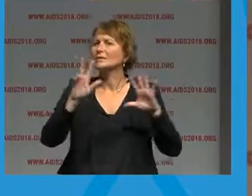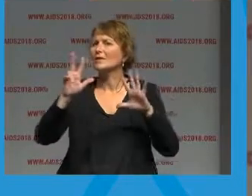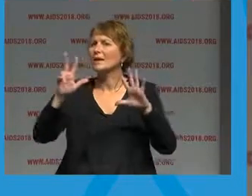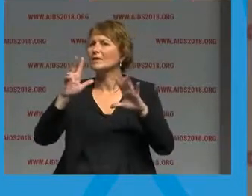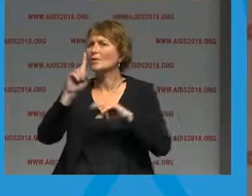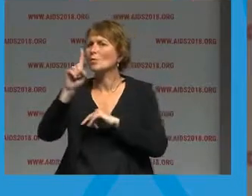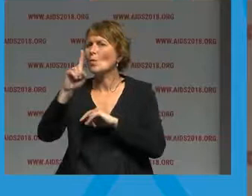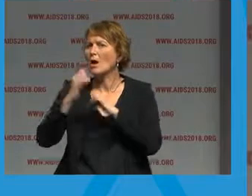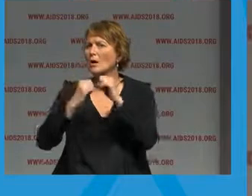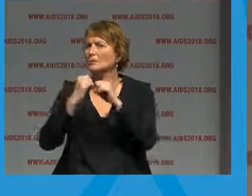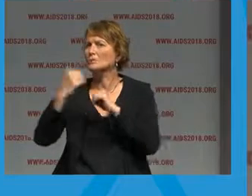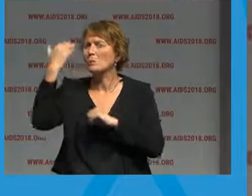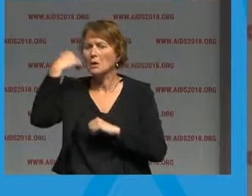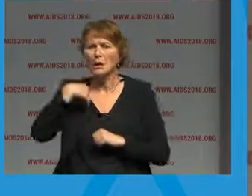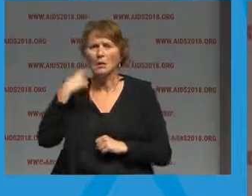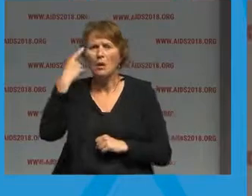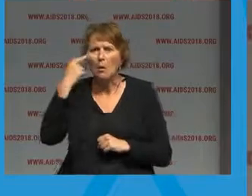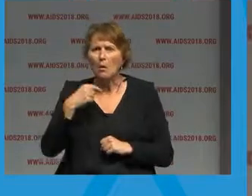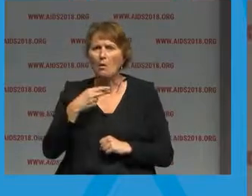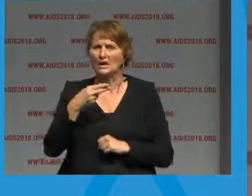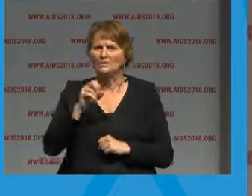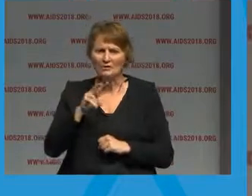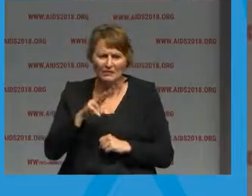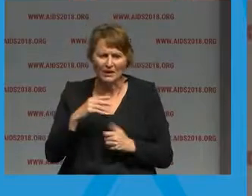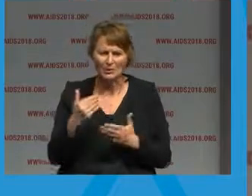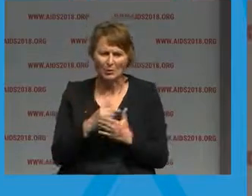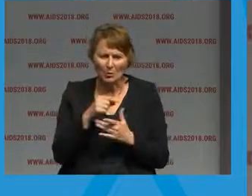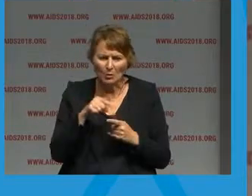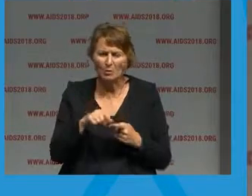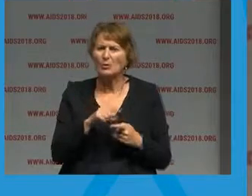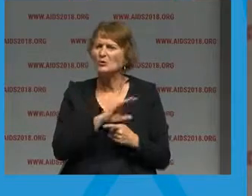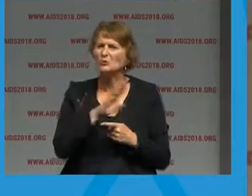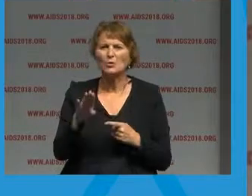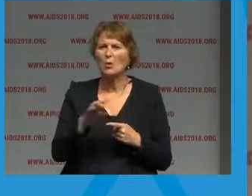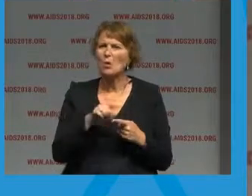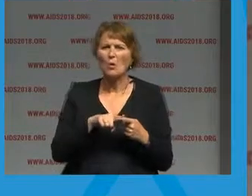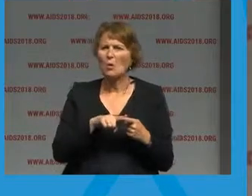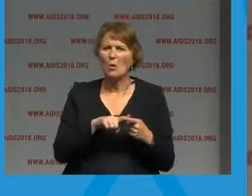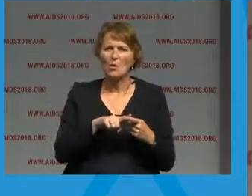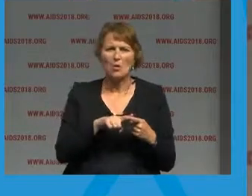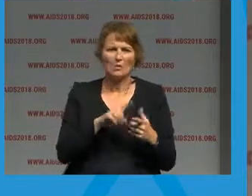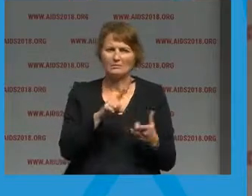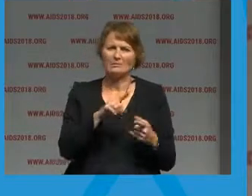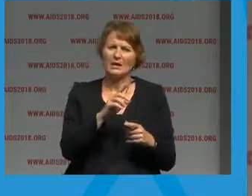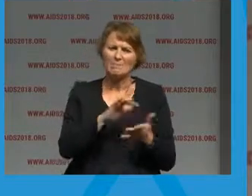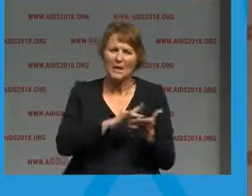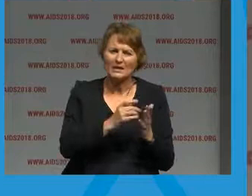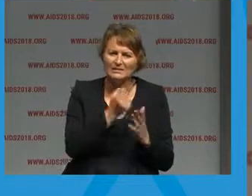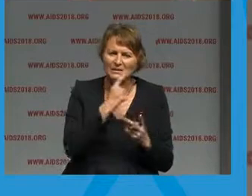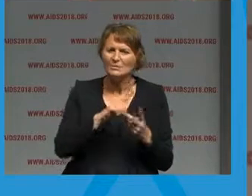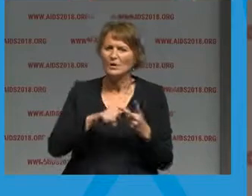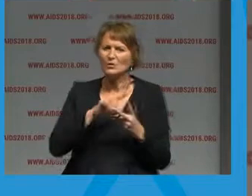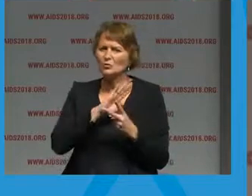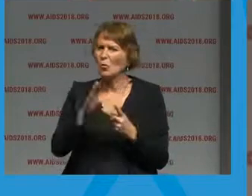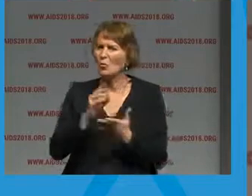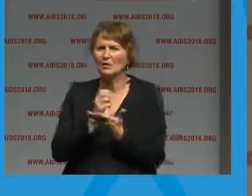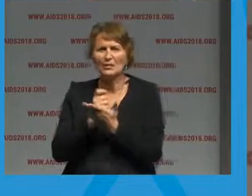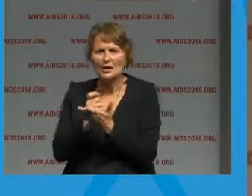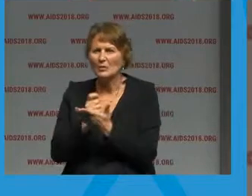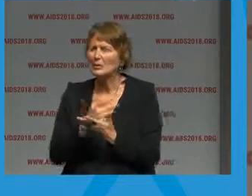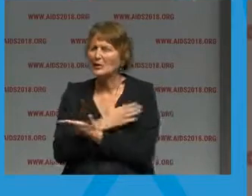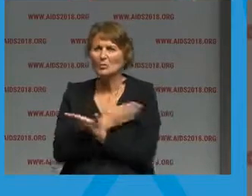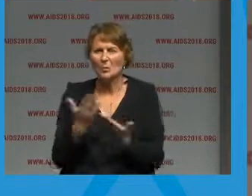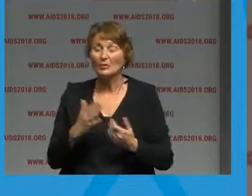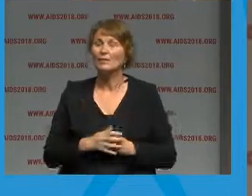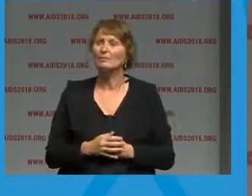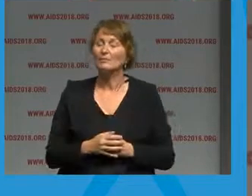thinking about HIV, no identified pathogen, no identified therapies. It was bad enough that it took